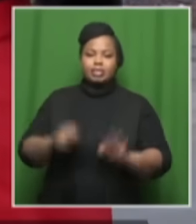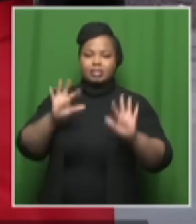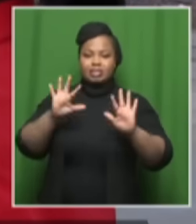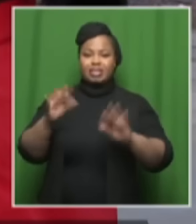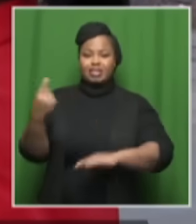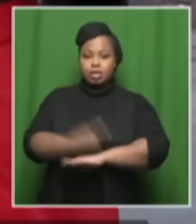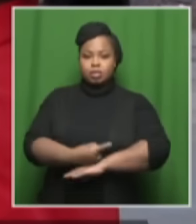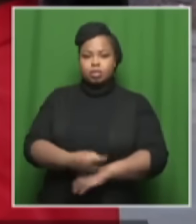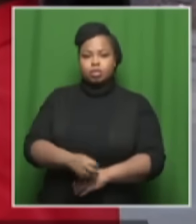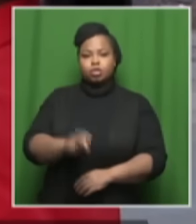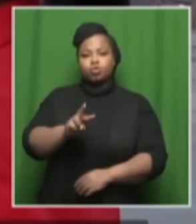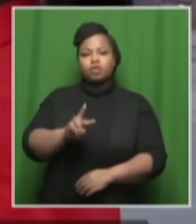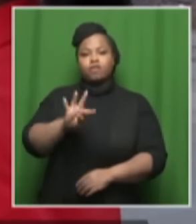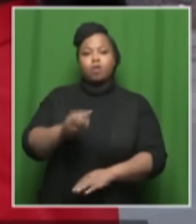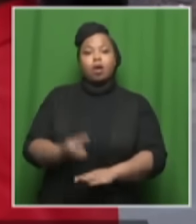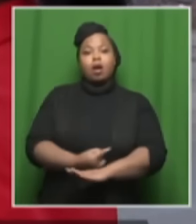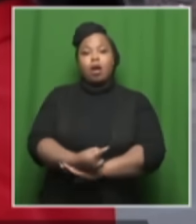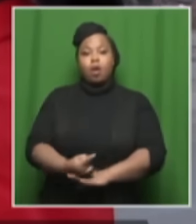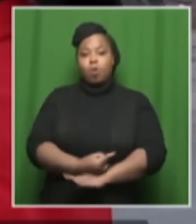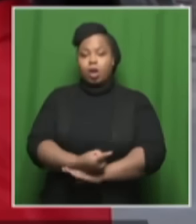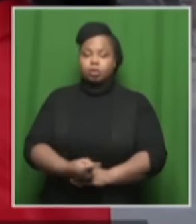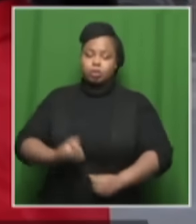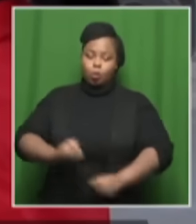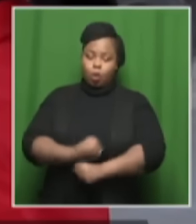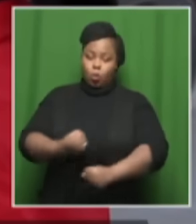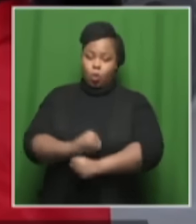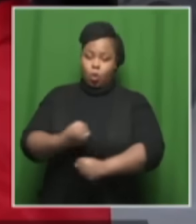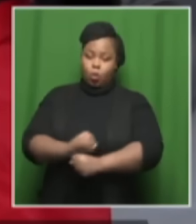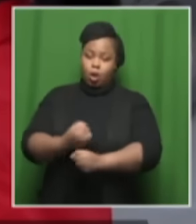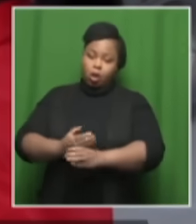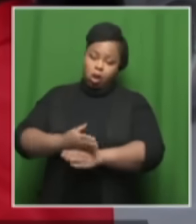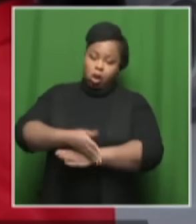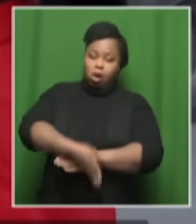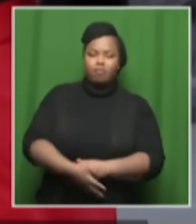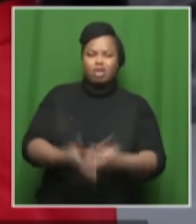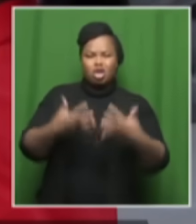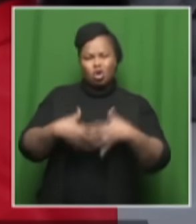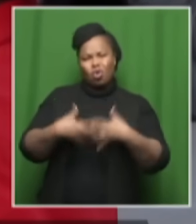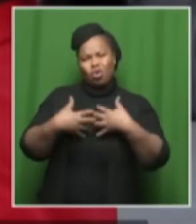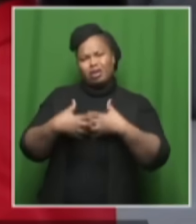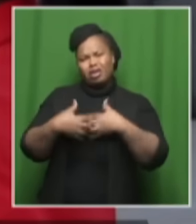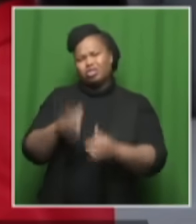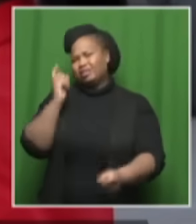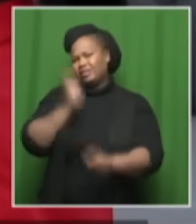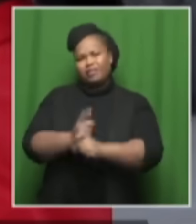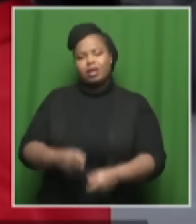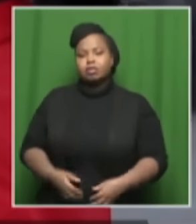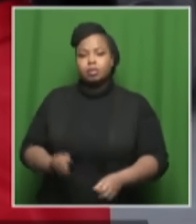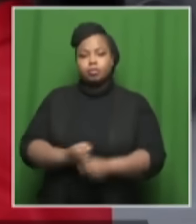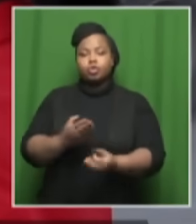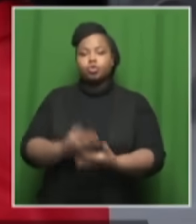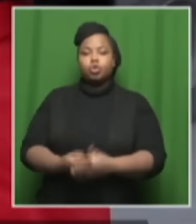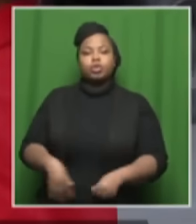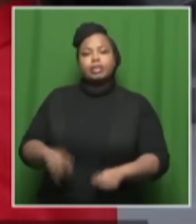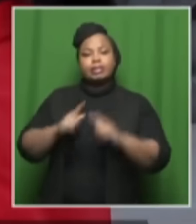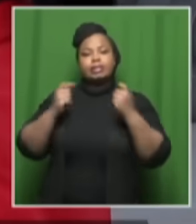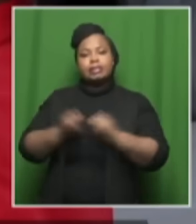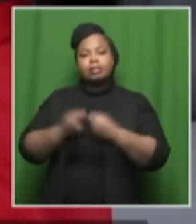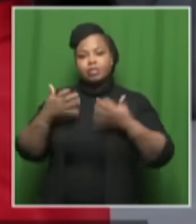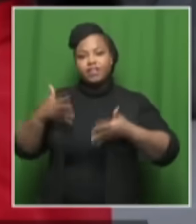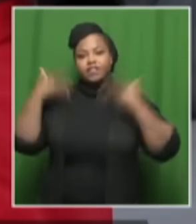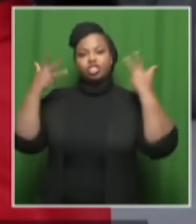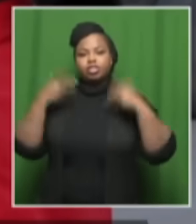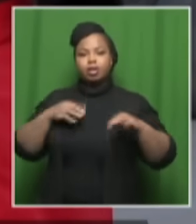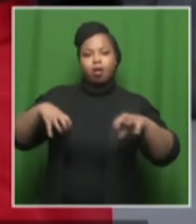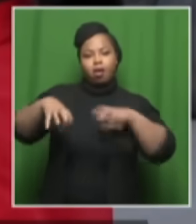got 24/7 operation for 10 days, the coordination gets quite difficult. You've got to make sure that your teams are fresh when they come on. I